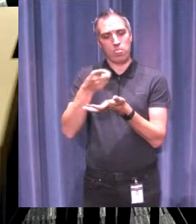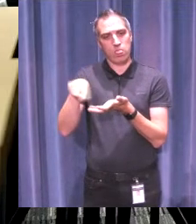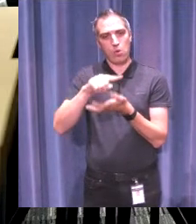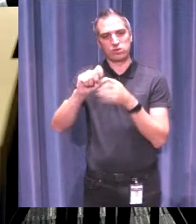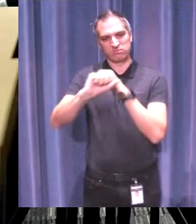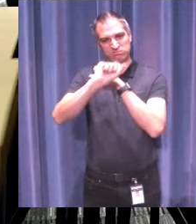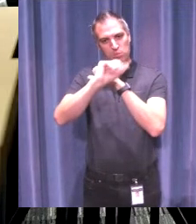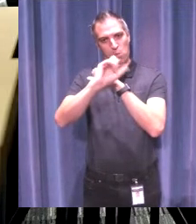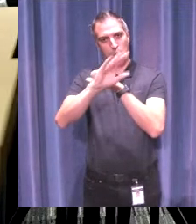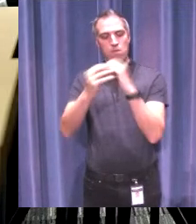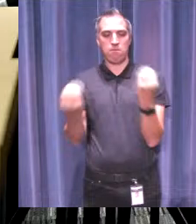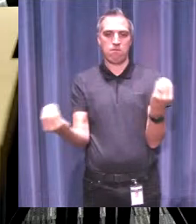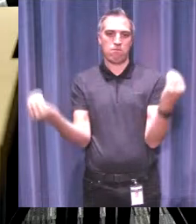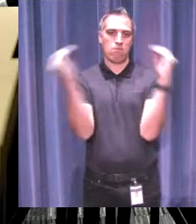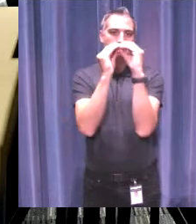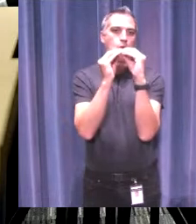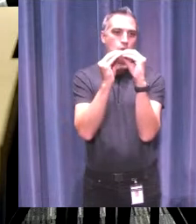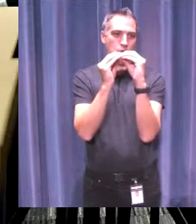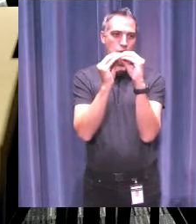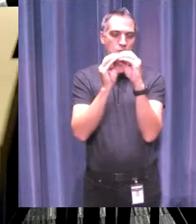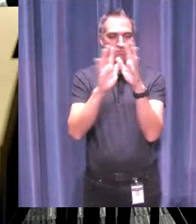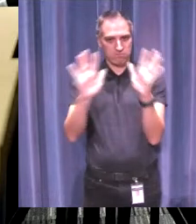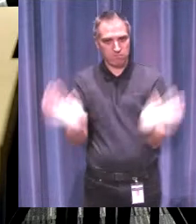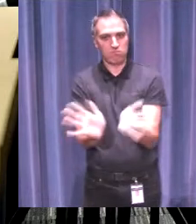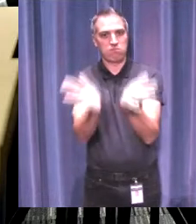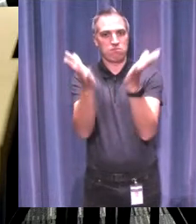a little bit more. Other